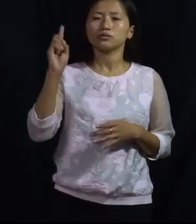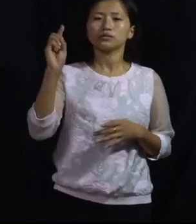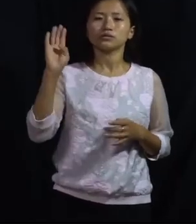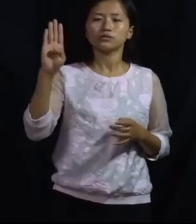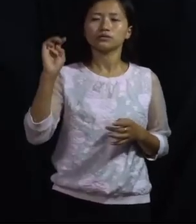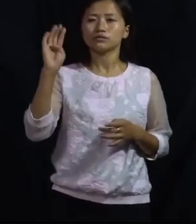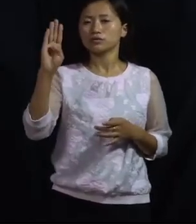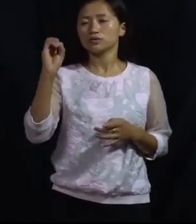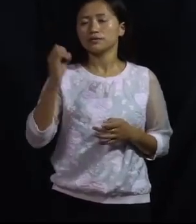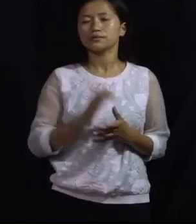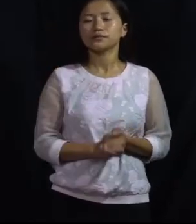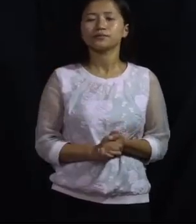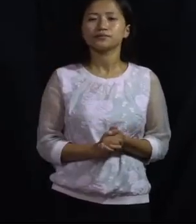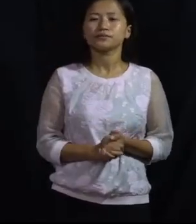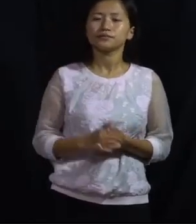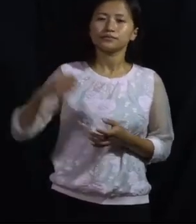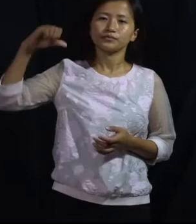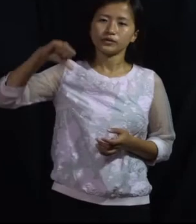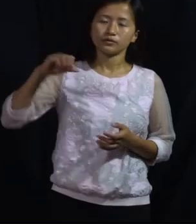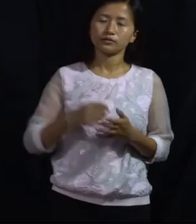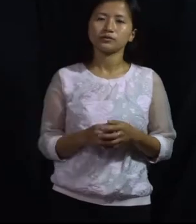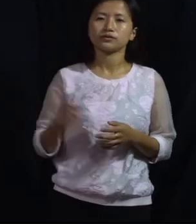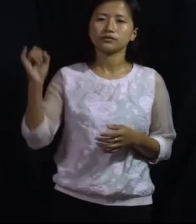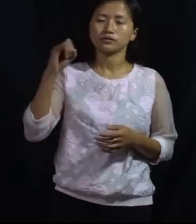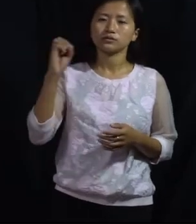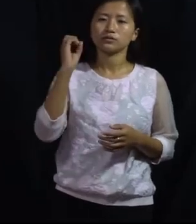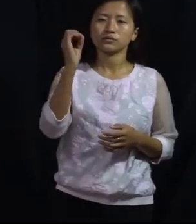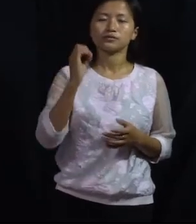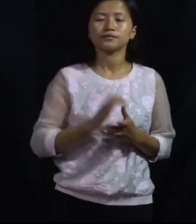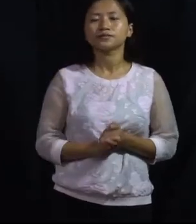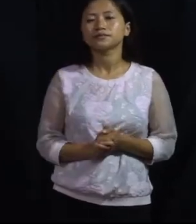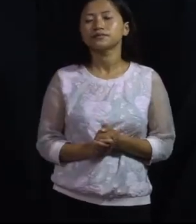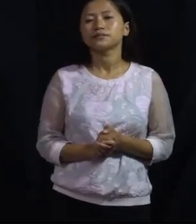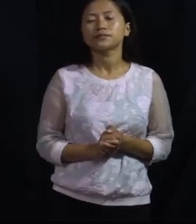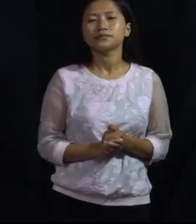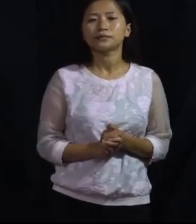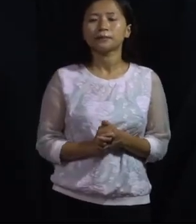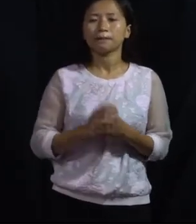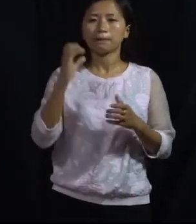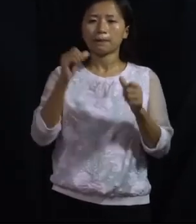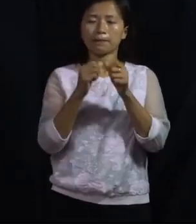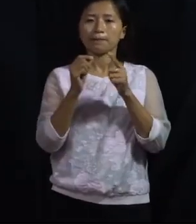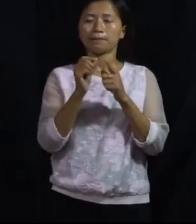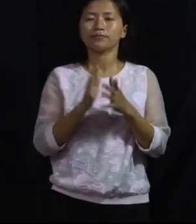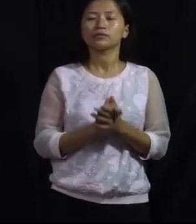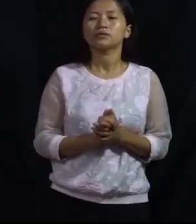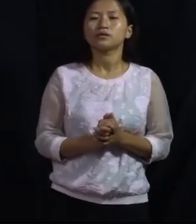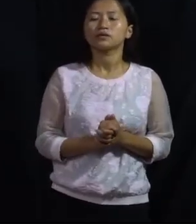1,440 and 960. And capital